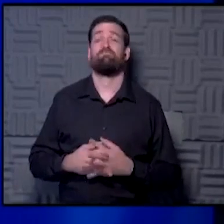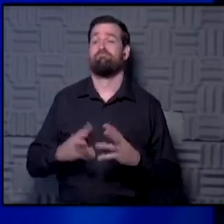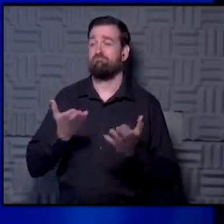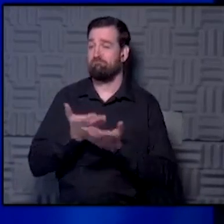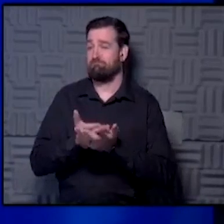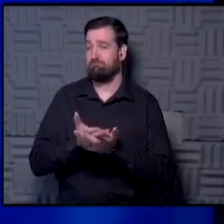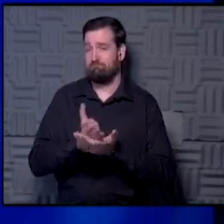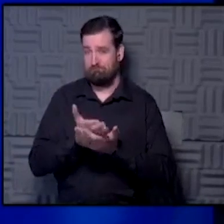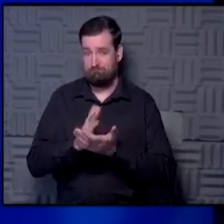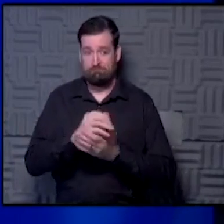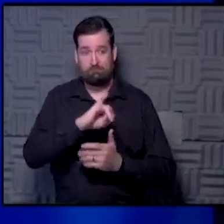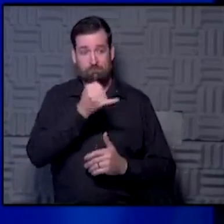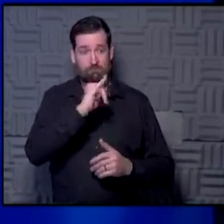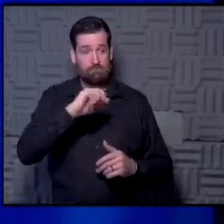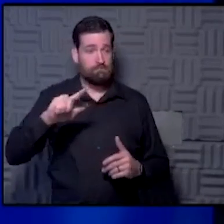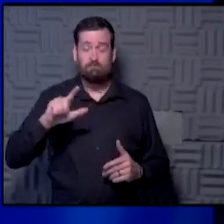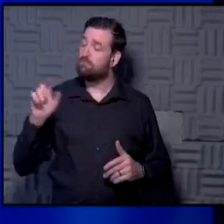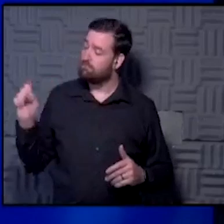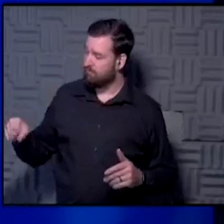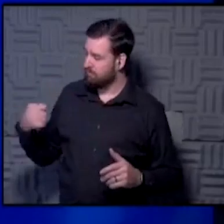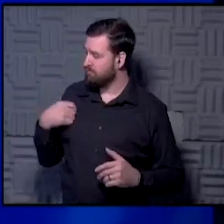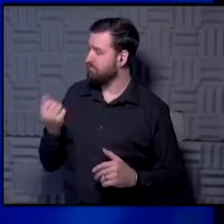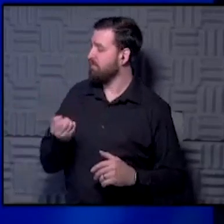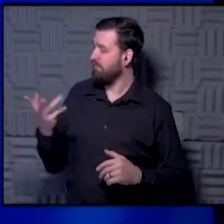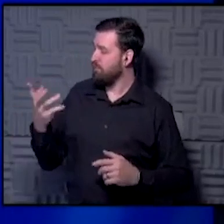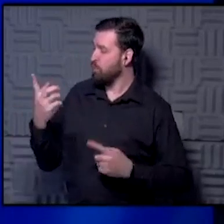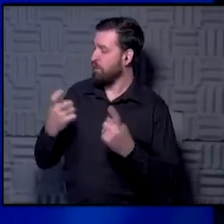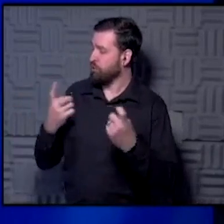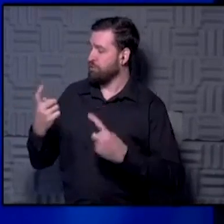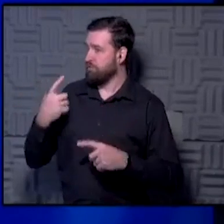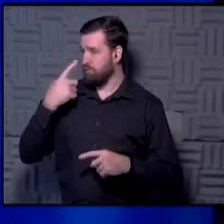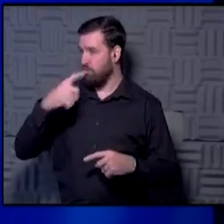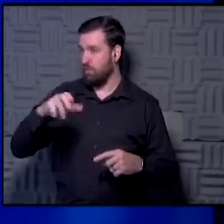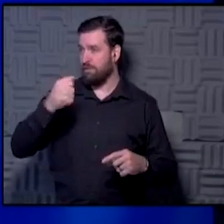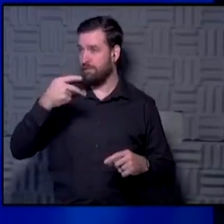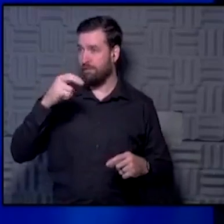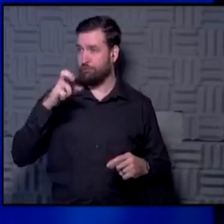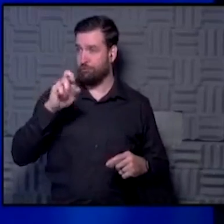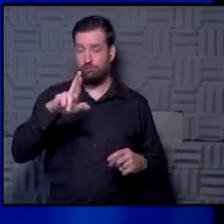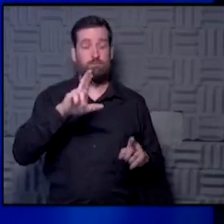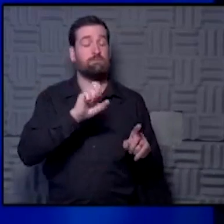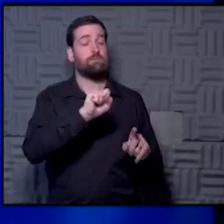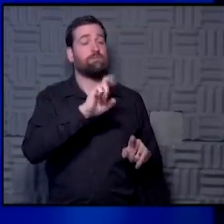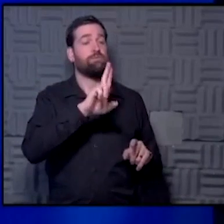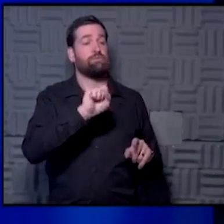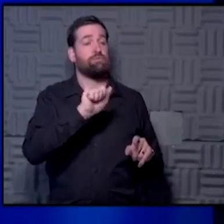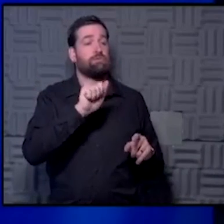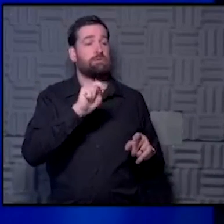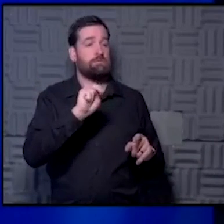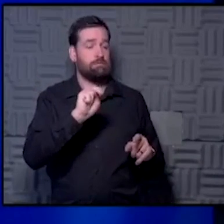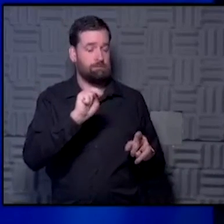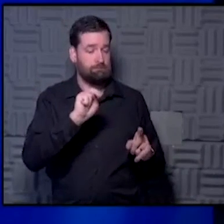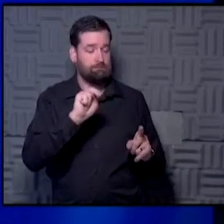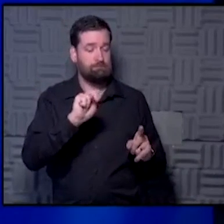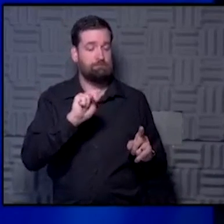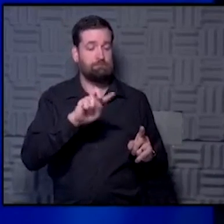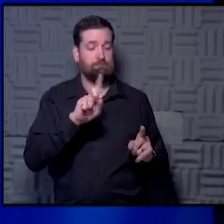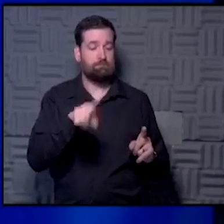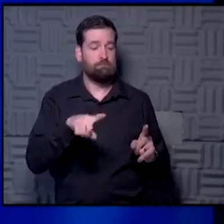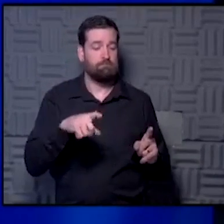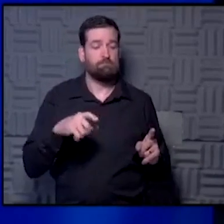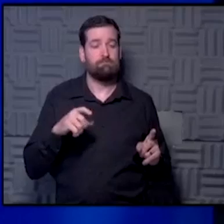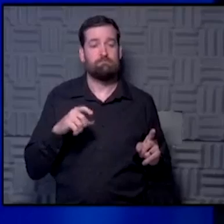All right, Jill. Yeah, so we have a couple of questions for Spencer. Susan wants to know, she said, how